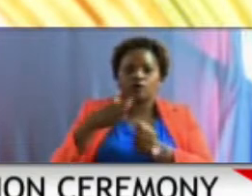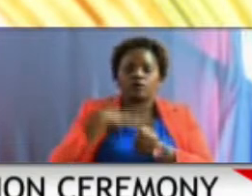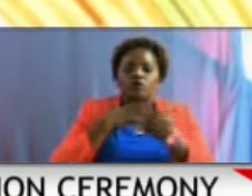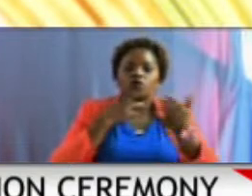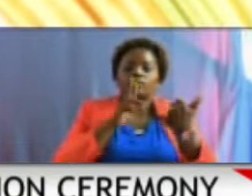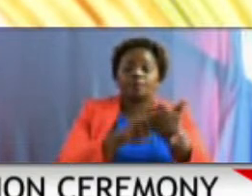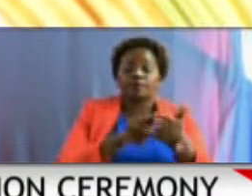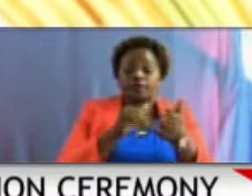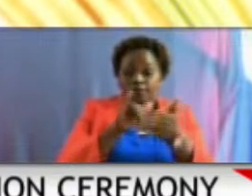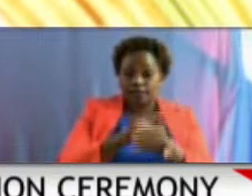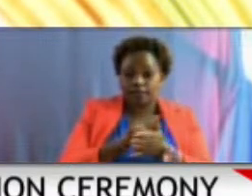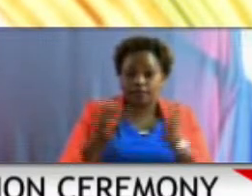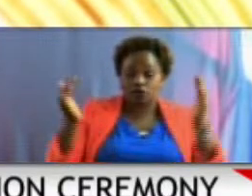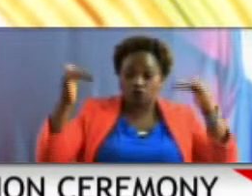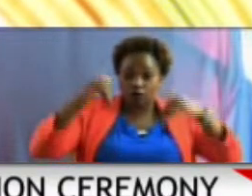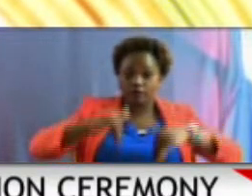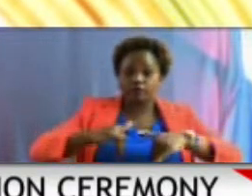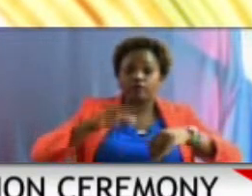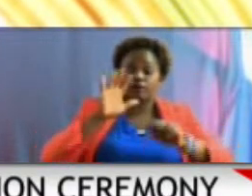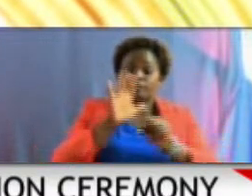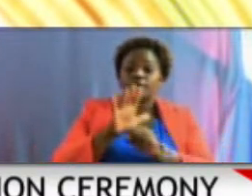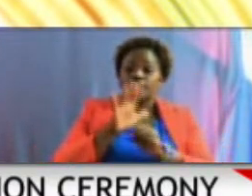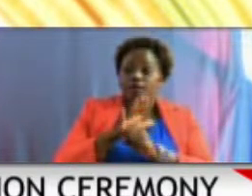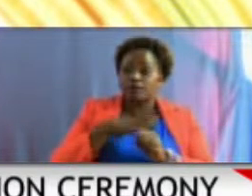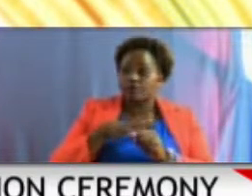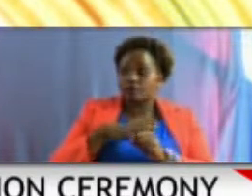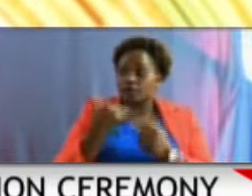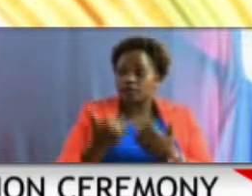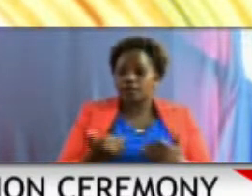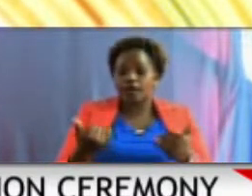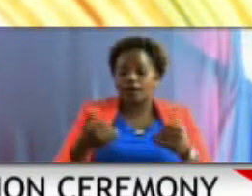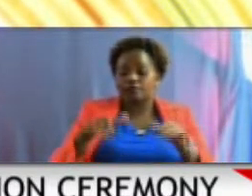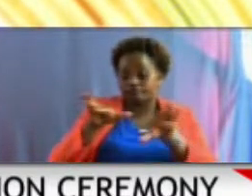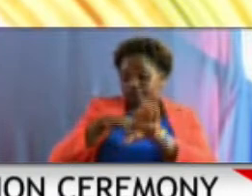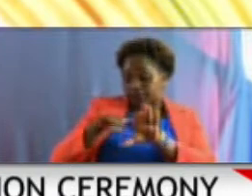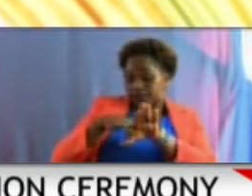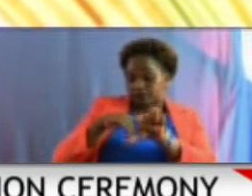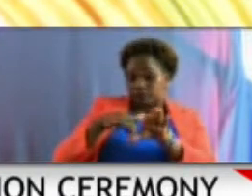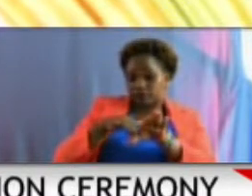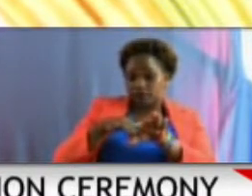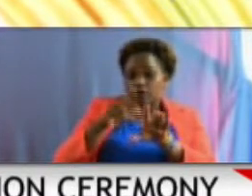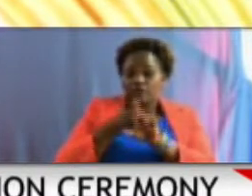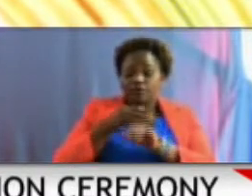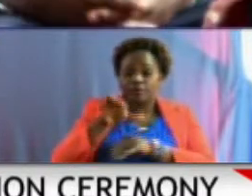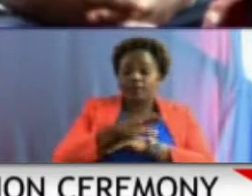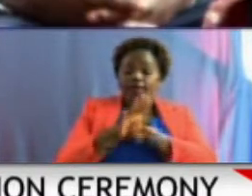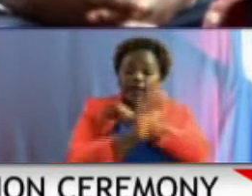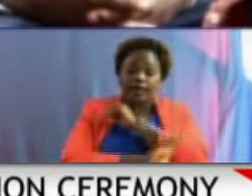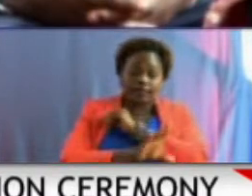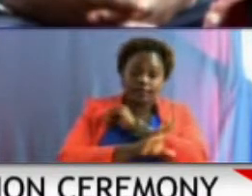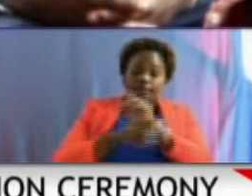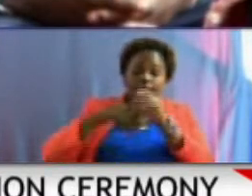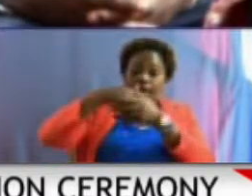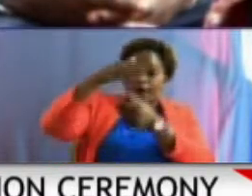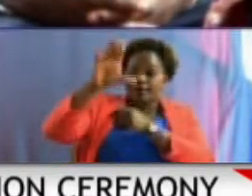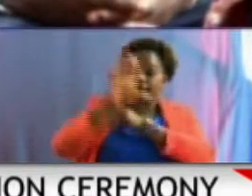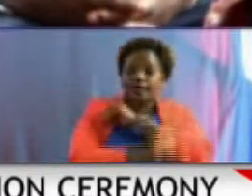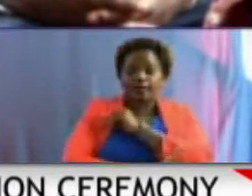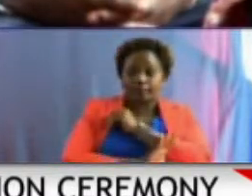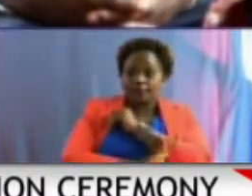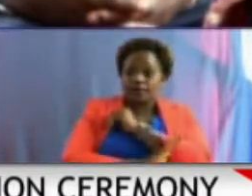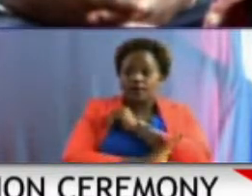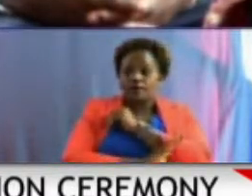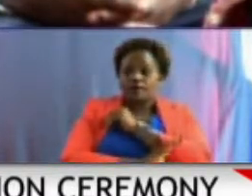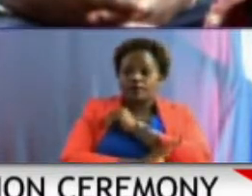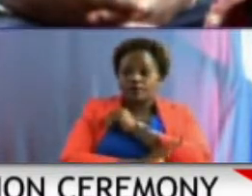report that the conference attracted many renowned participants from within the country and abroad who